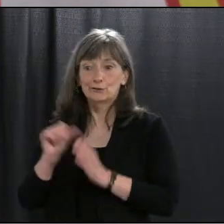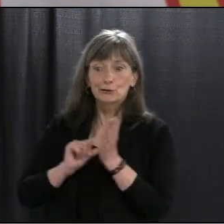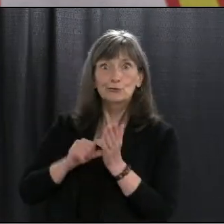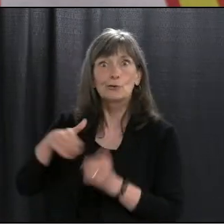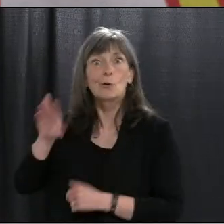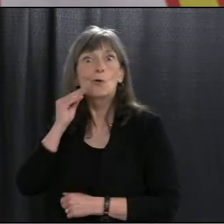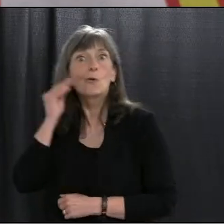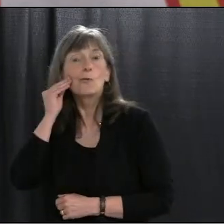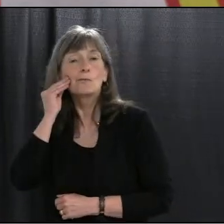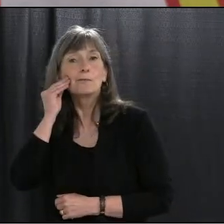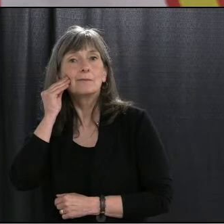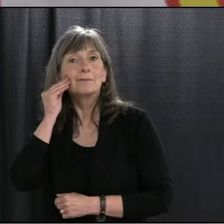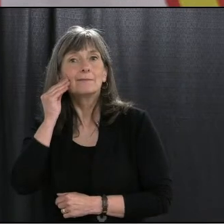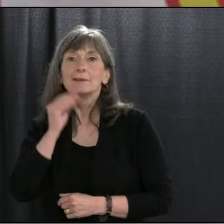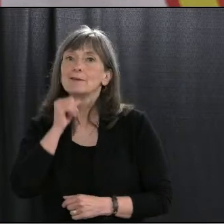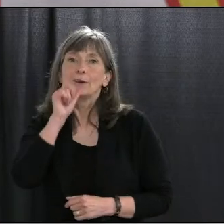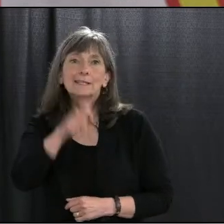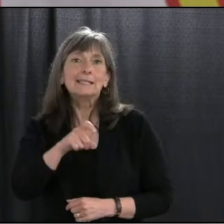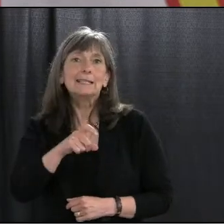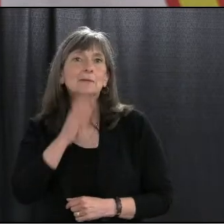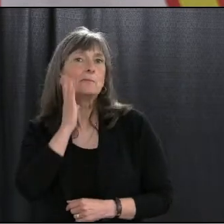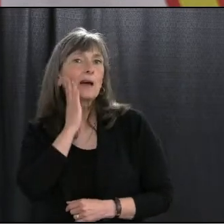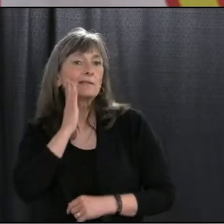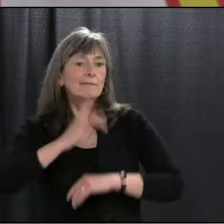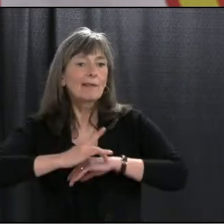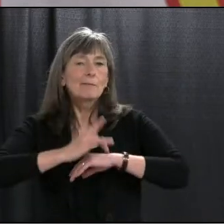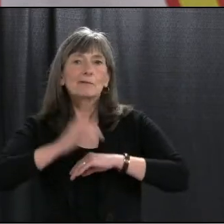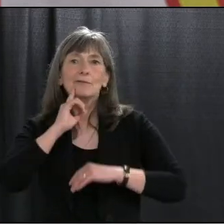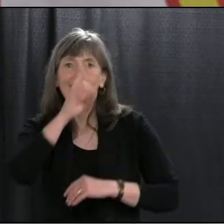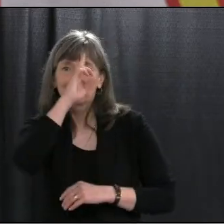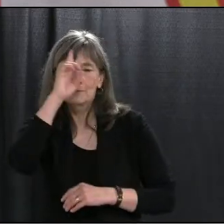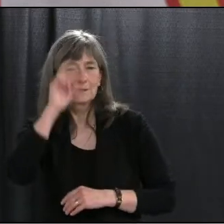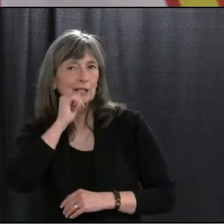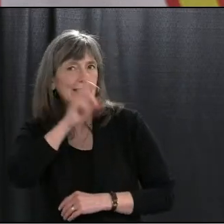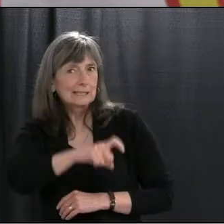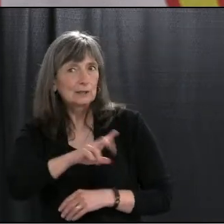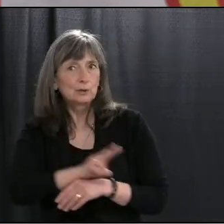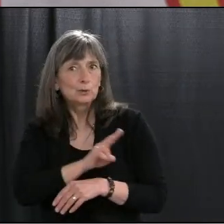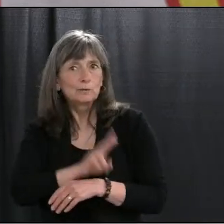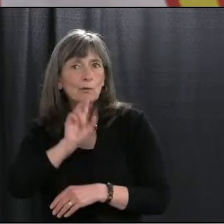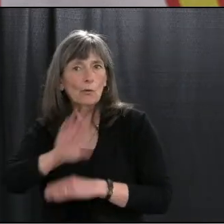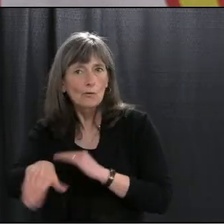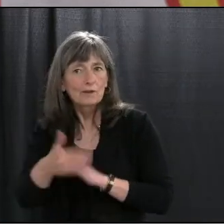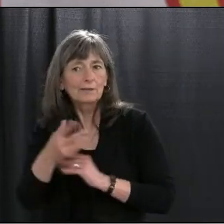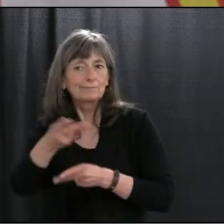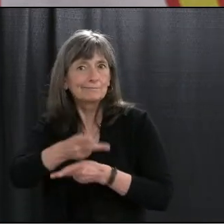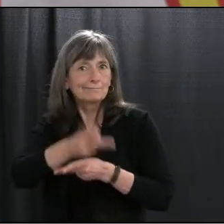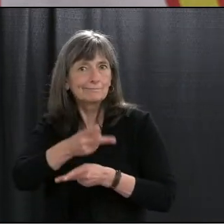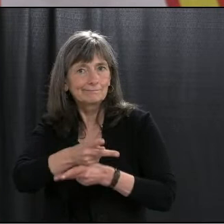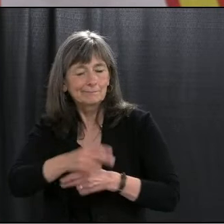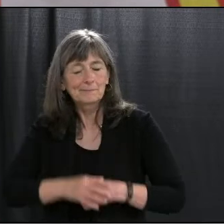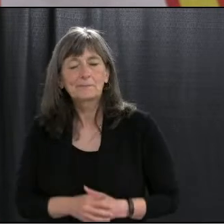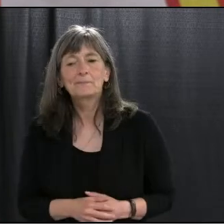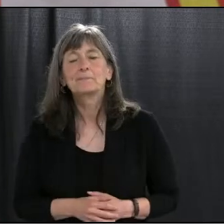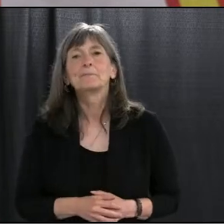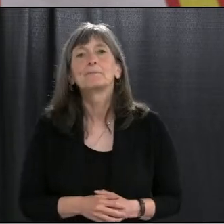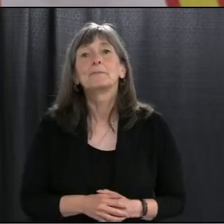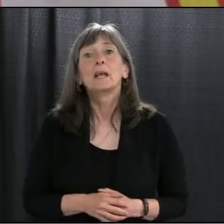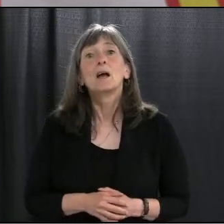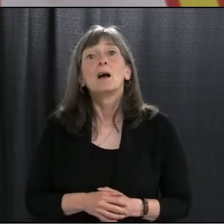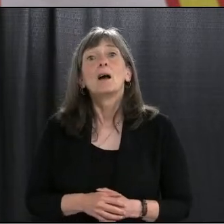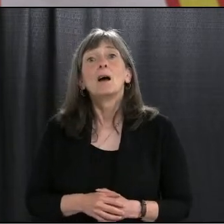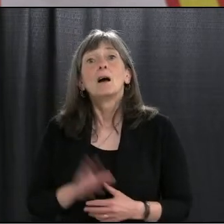frees up acute care beds so that other individuals can utilize those beds. 62 patients